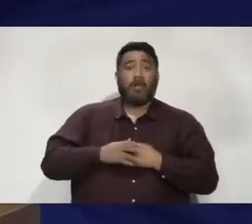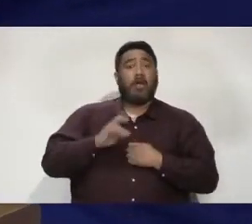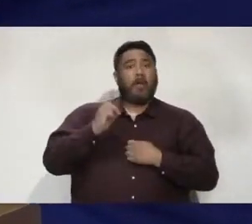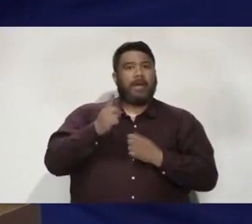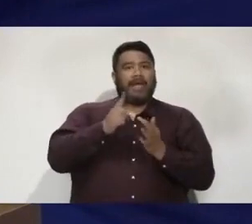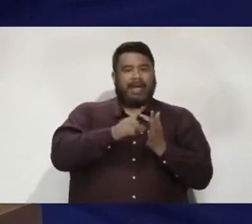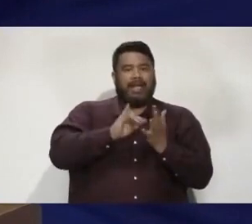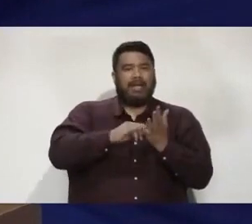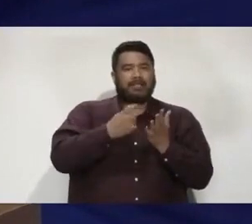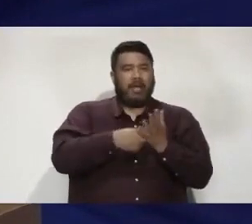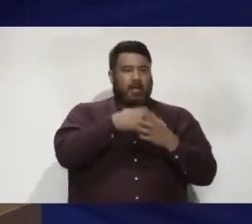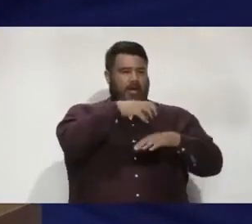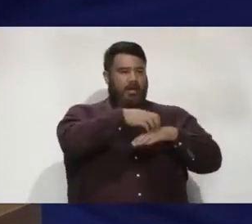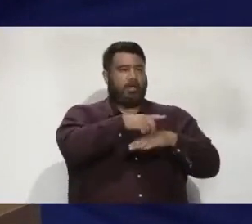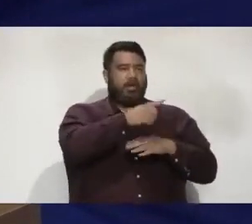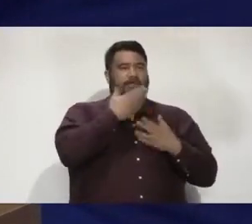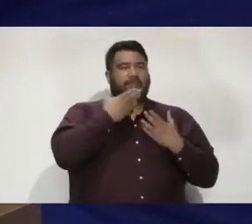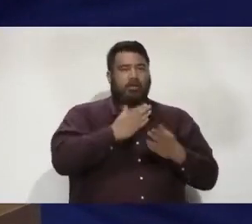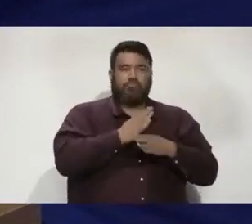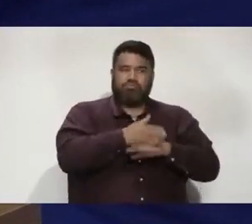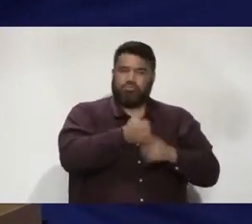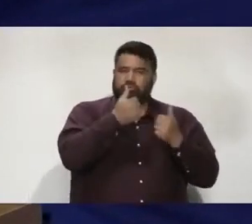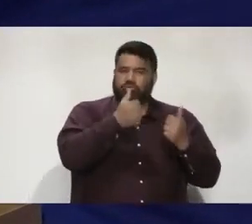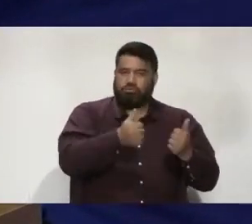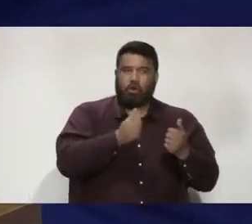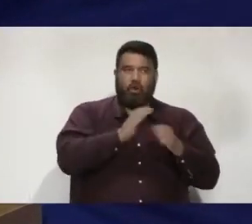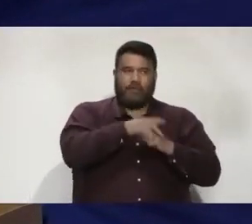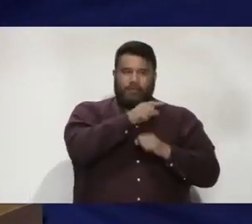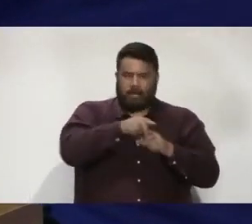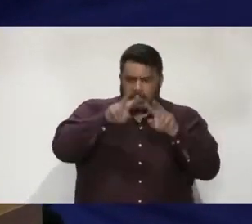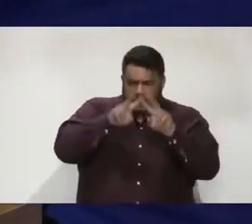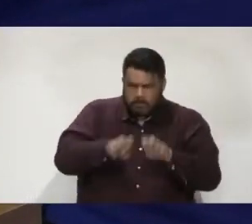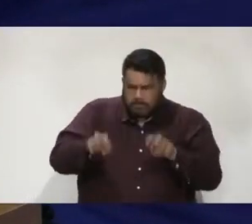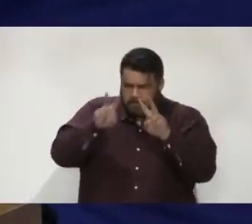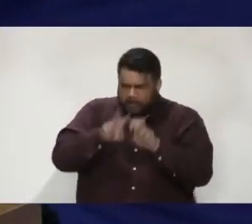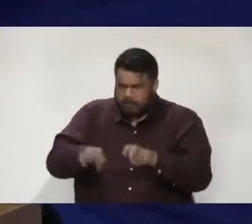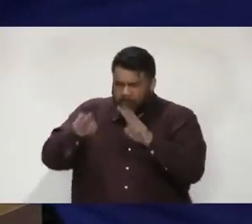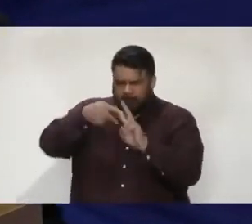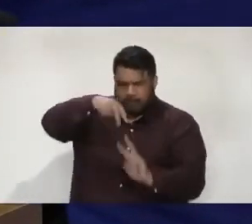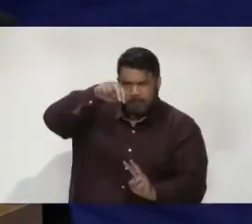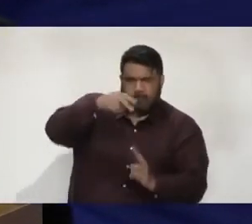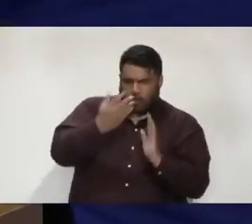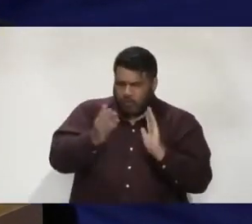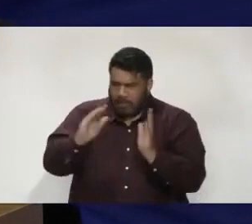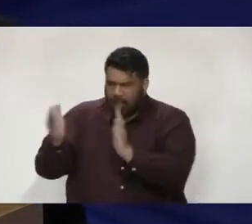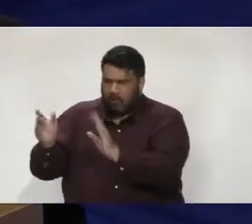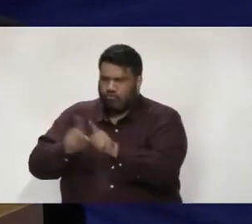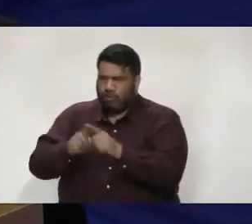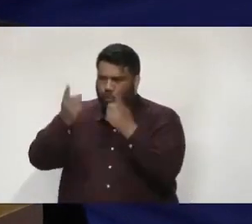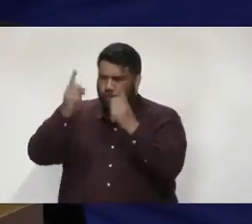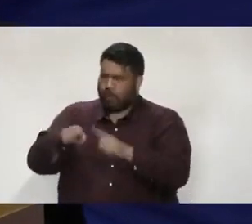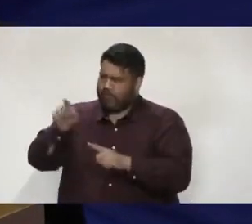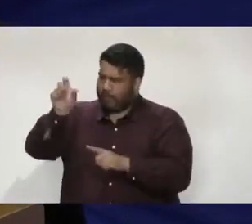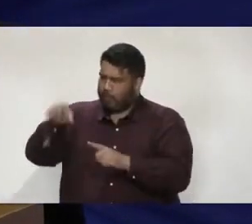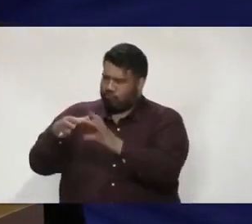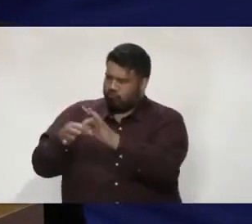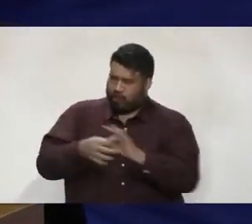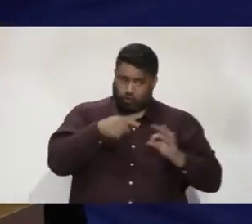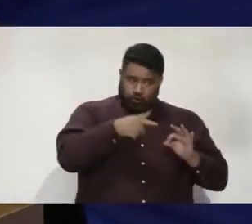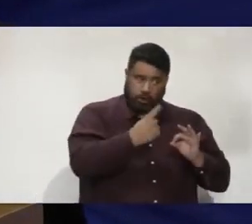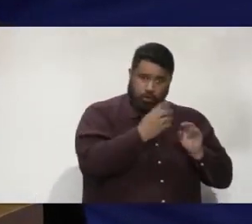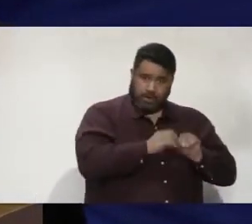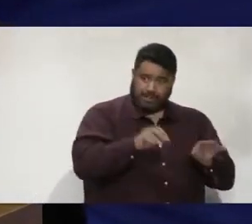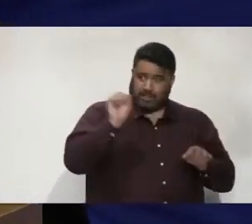wonderful job in doing that, and then looking at what the lineage, so the lineage of all of